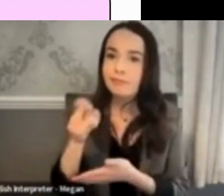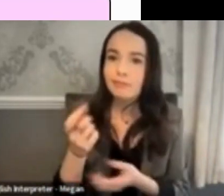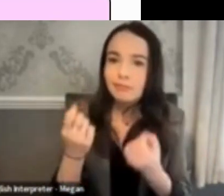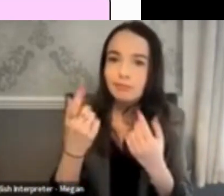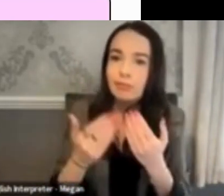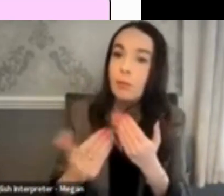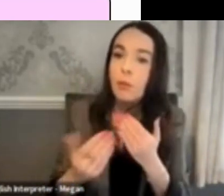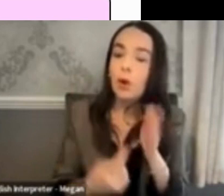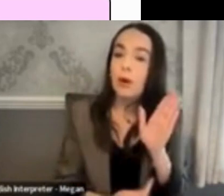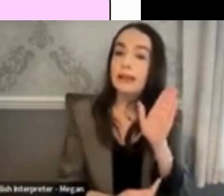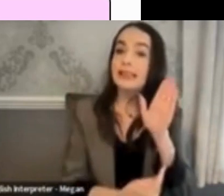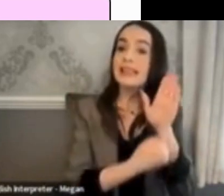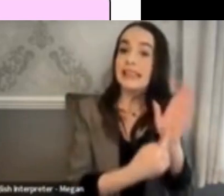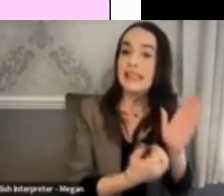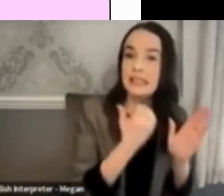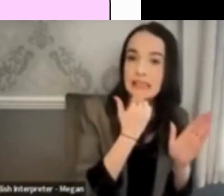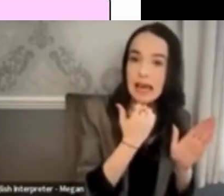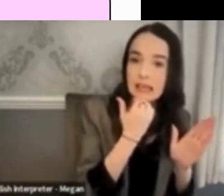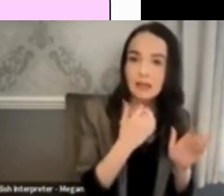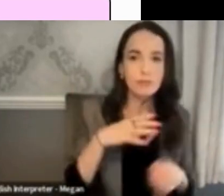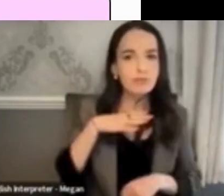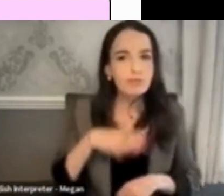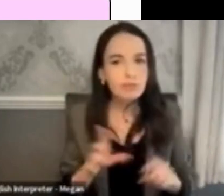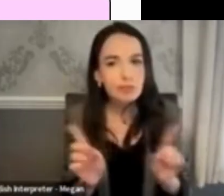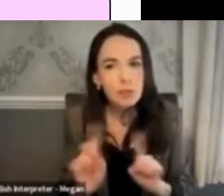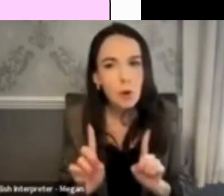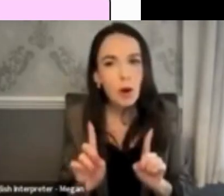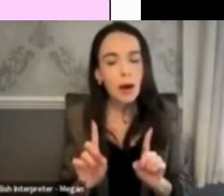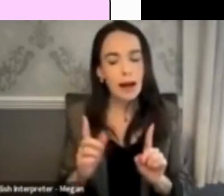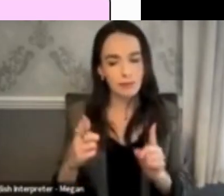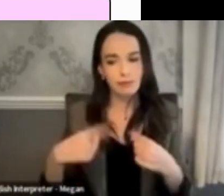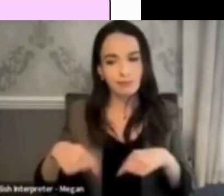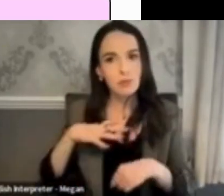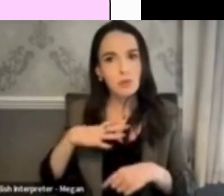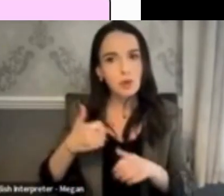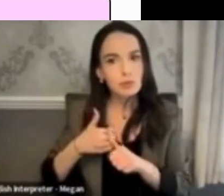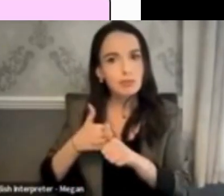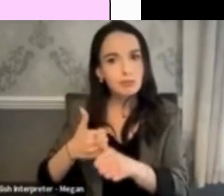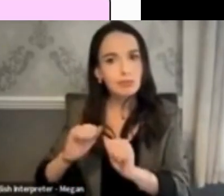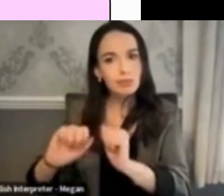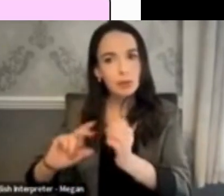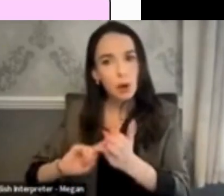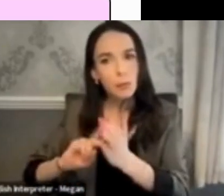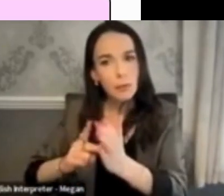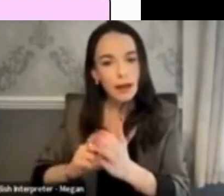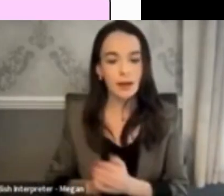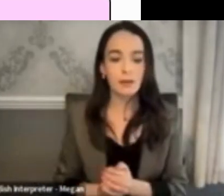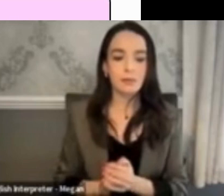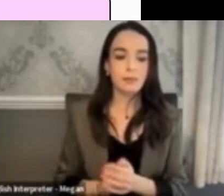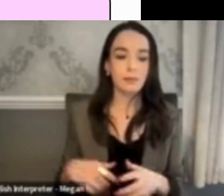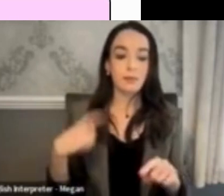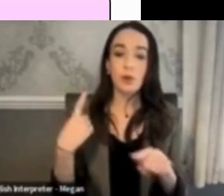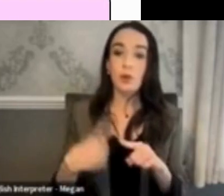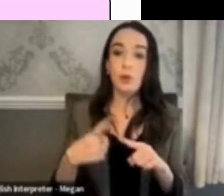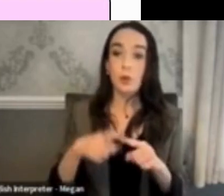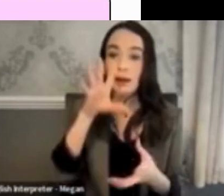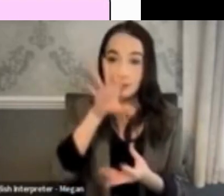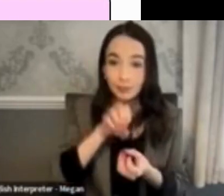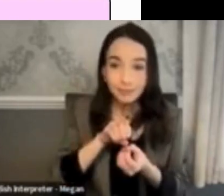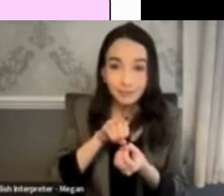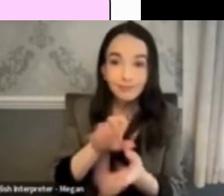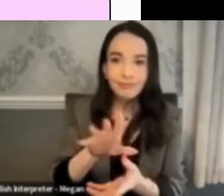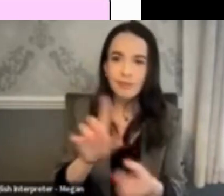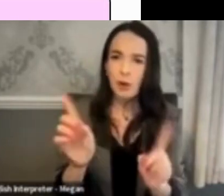requirements, and also to support your planning as well. So a quick overview of what you can expect from us in the coming